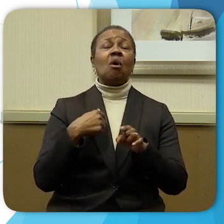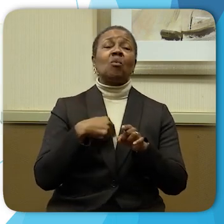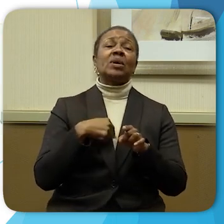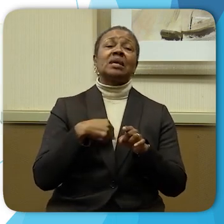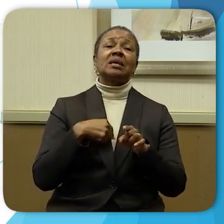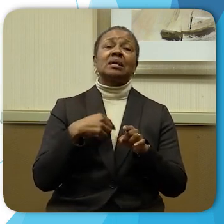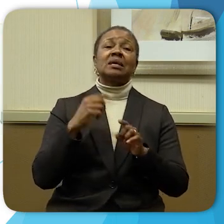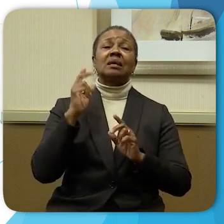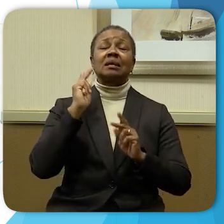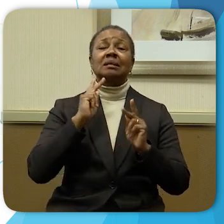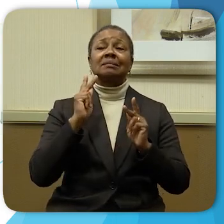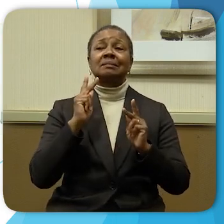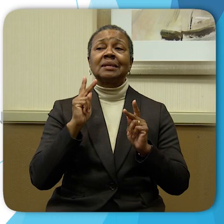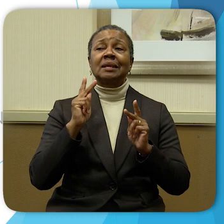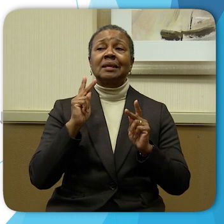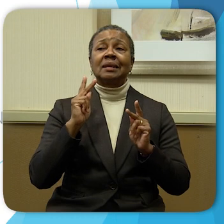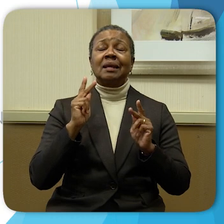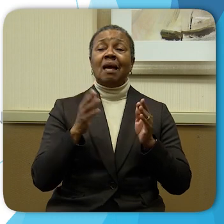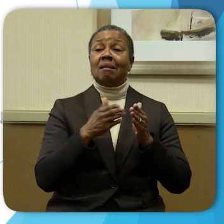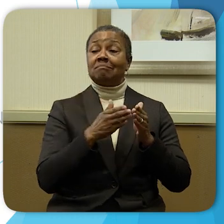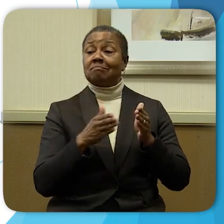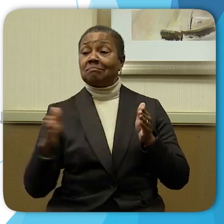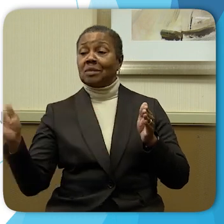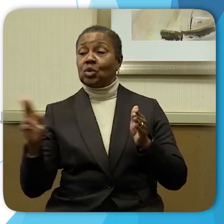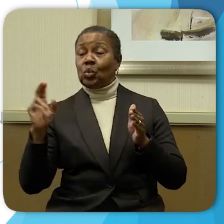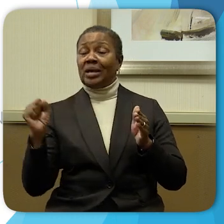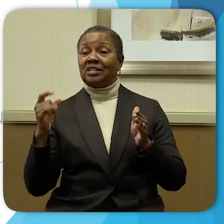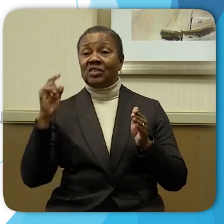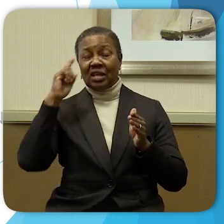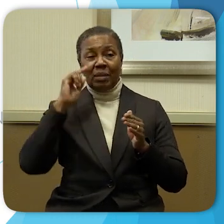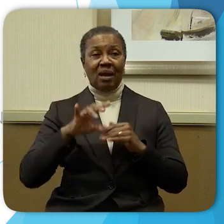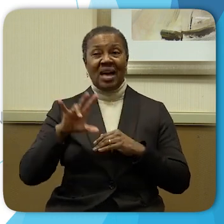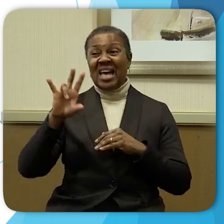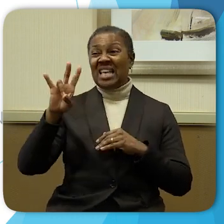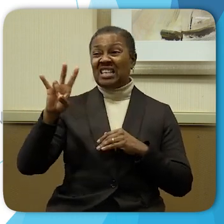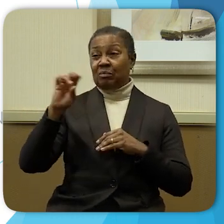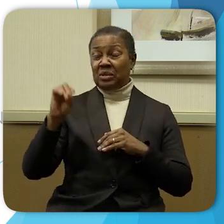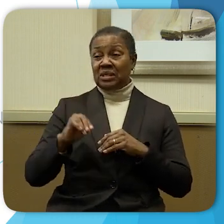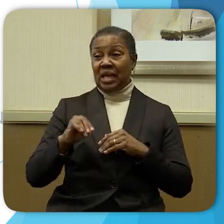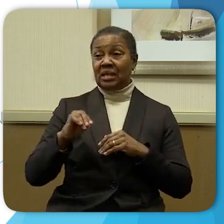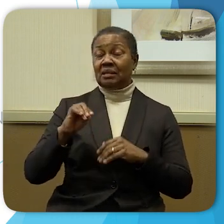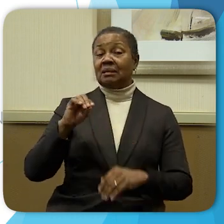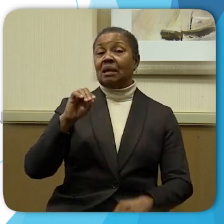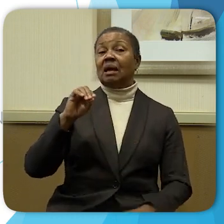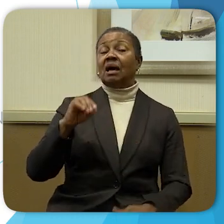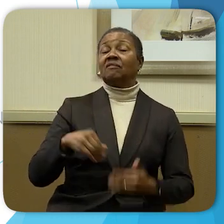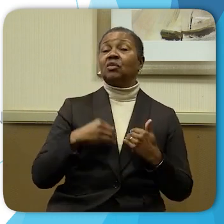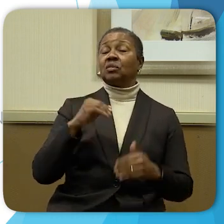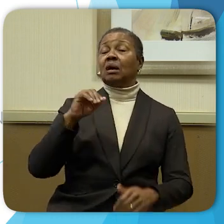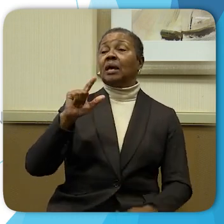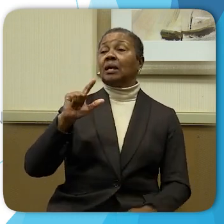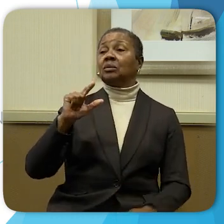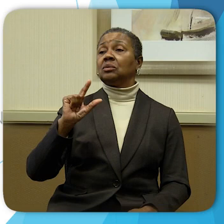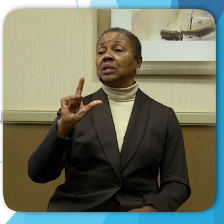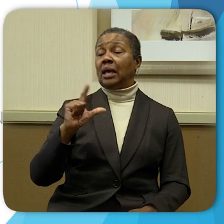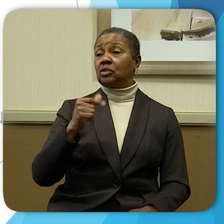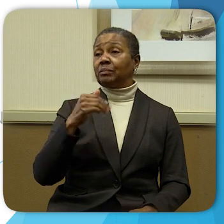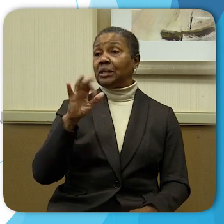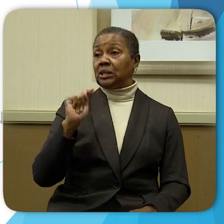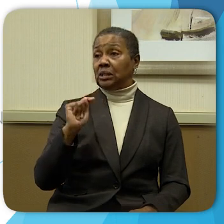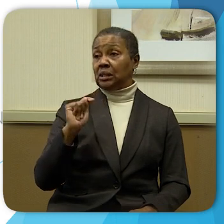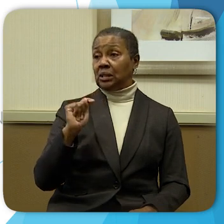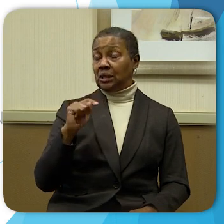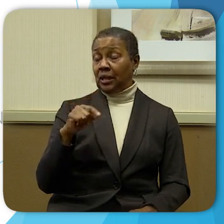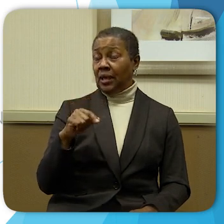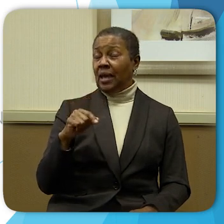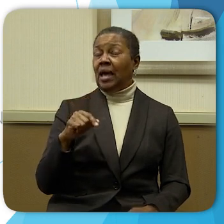looking across the country, if we think about 7% of youth are LGBT, up to 40% of